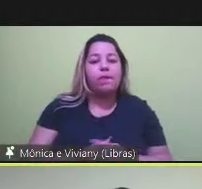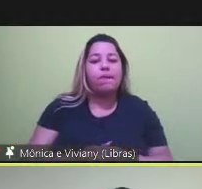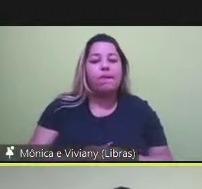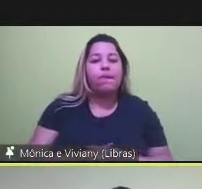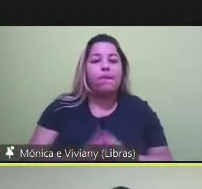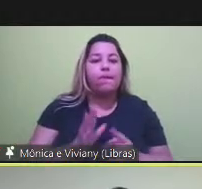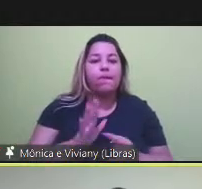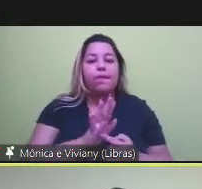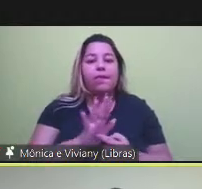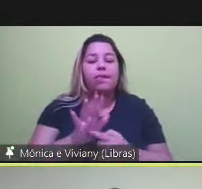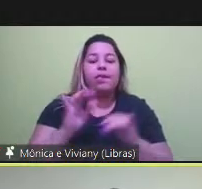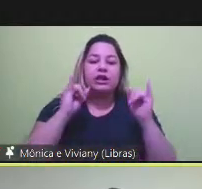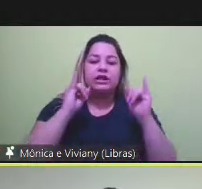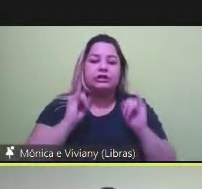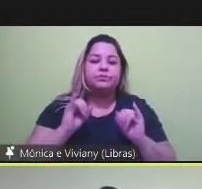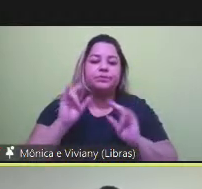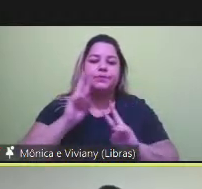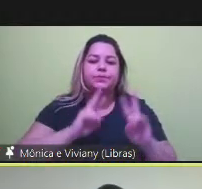school